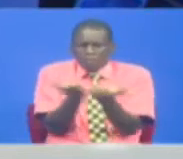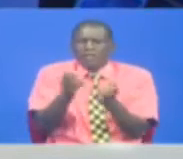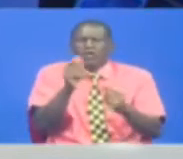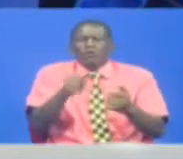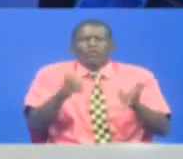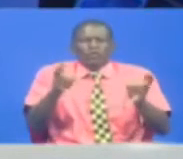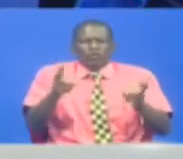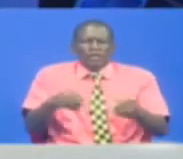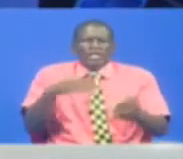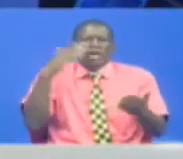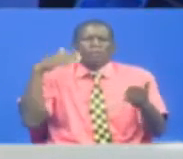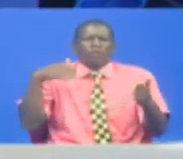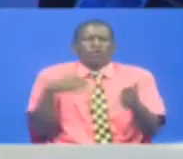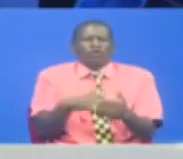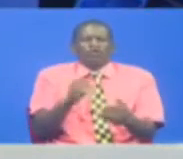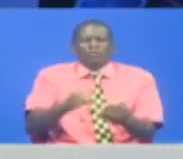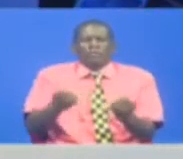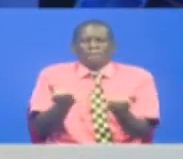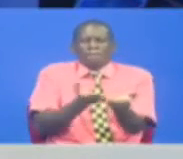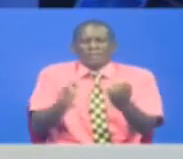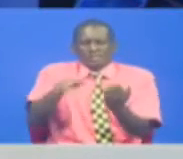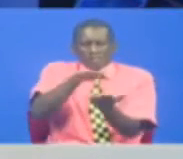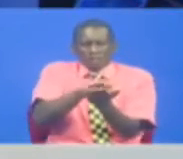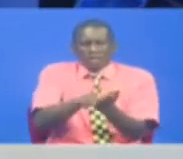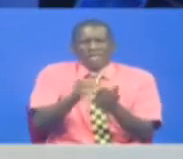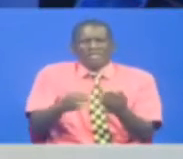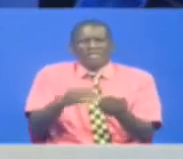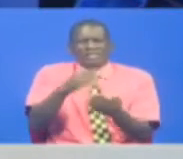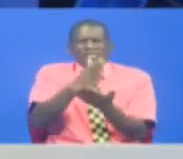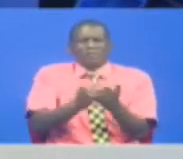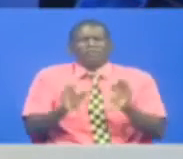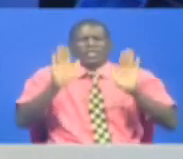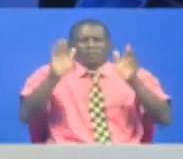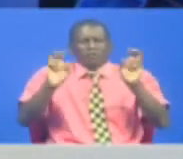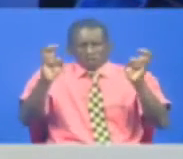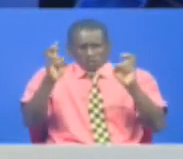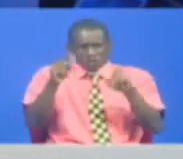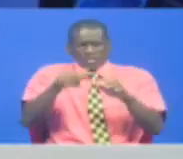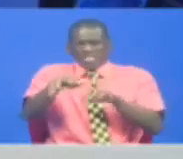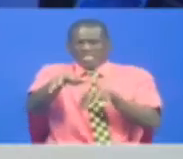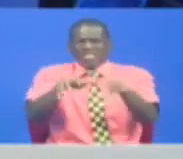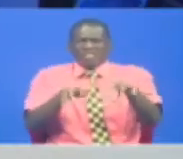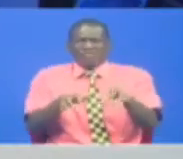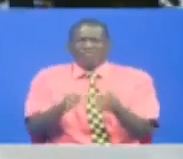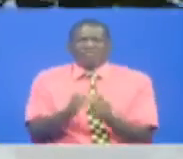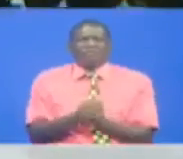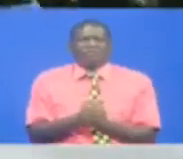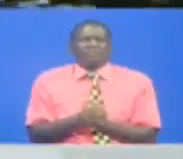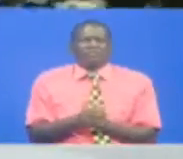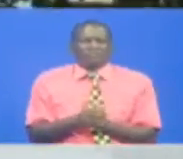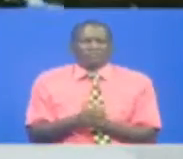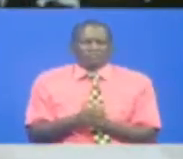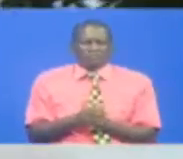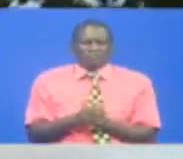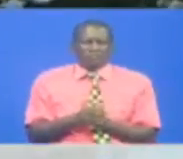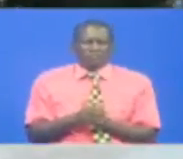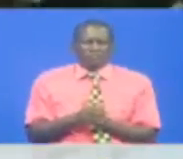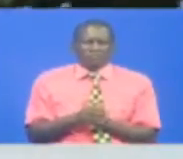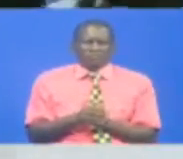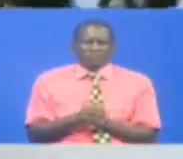out of commercial bank lending. Here is the breakdown of some of the key issues in the draft regulations.